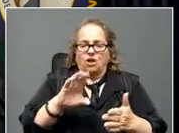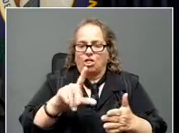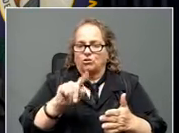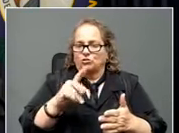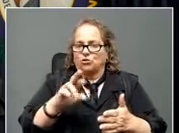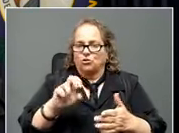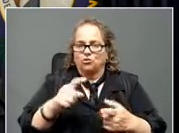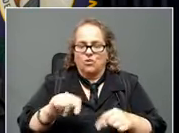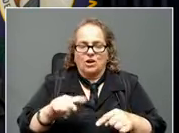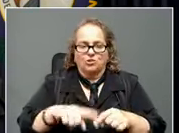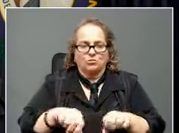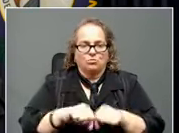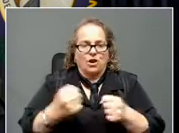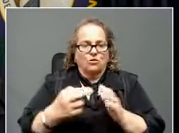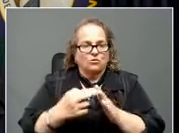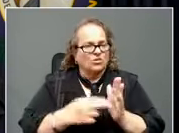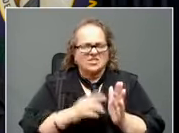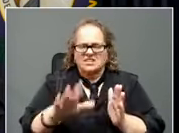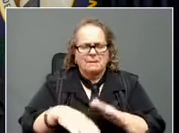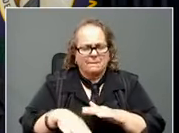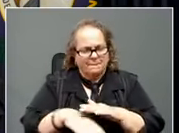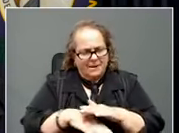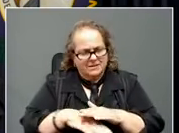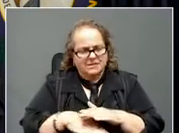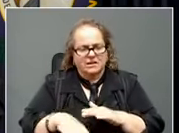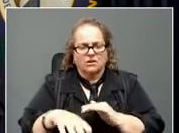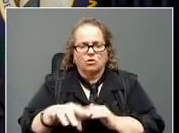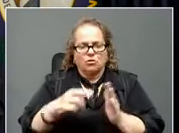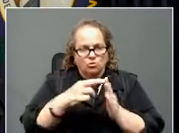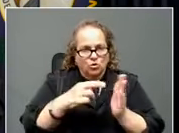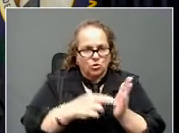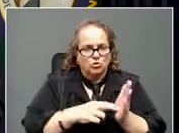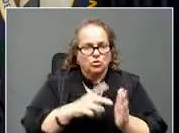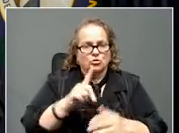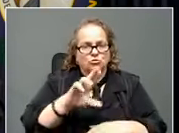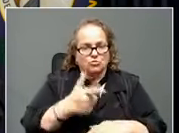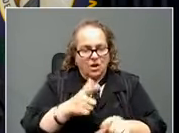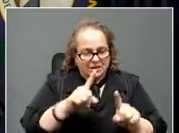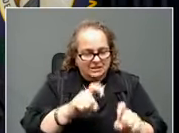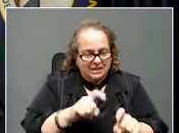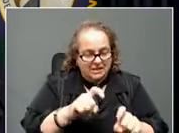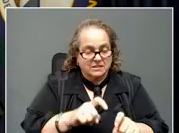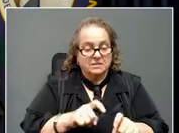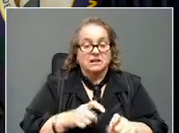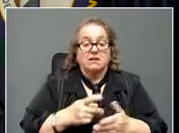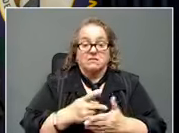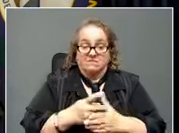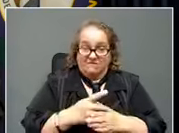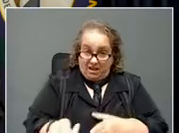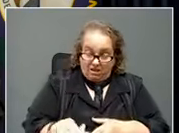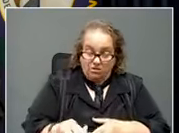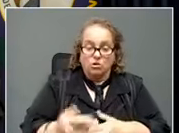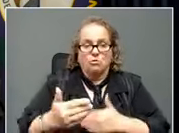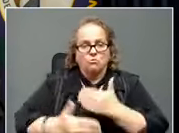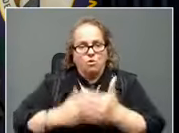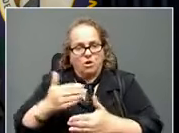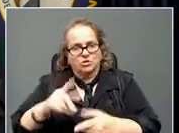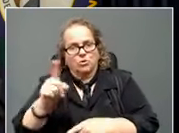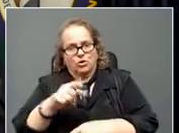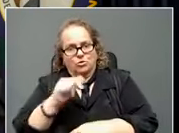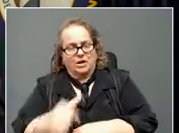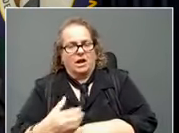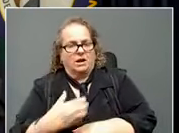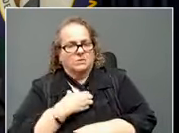rules, drug test, failed drug test, process after the drug test where you can dispute it. There's nothing political about